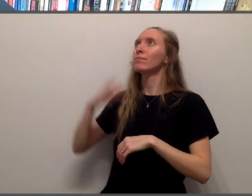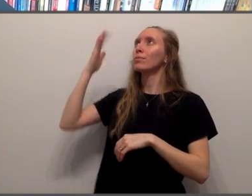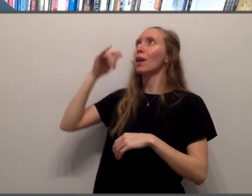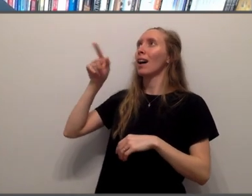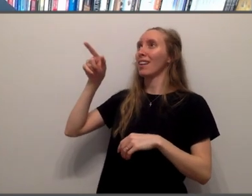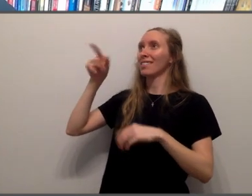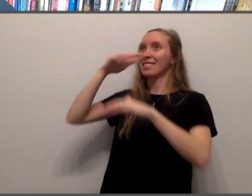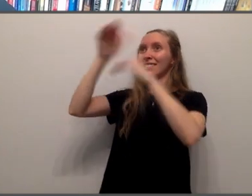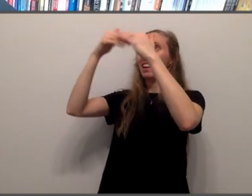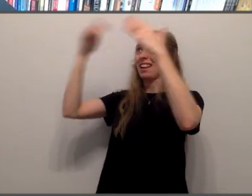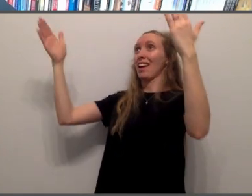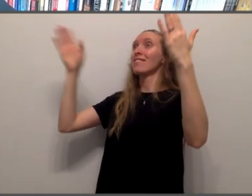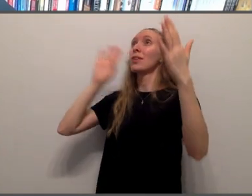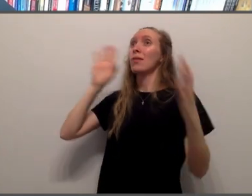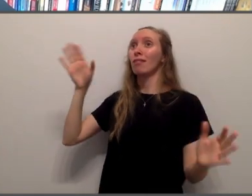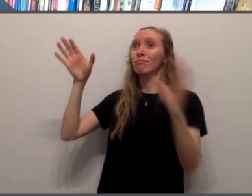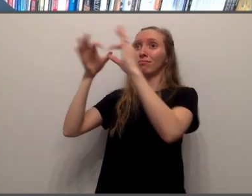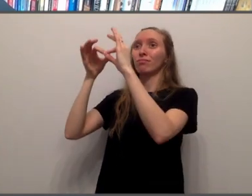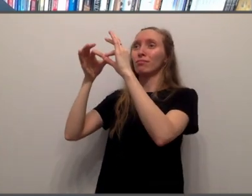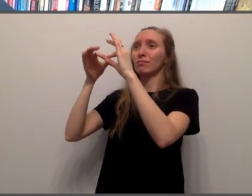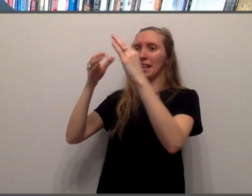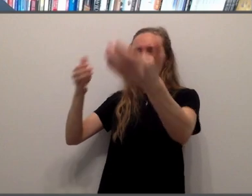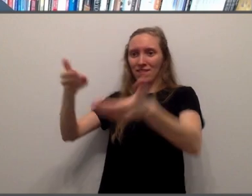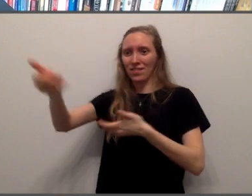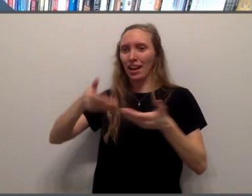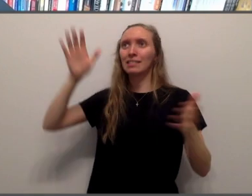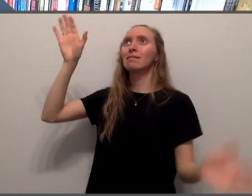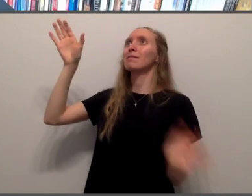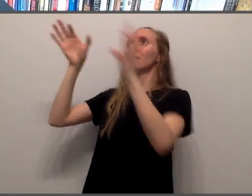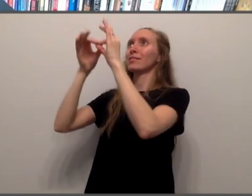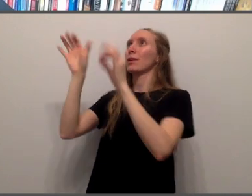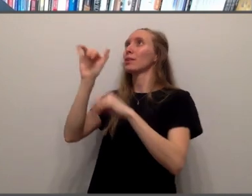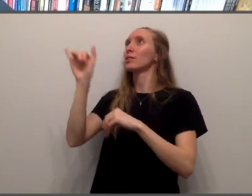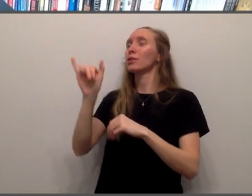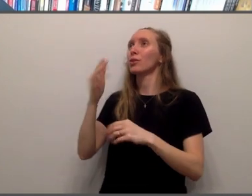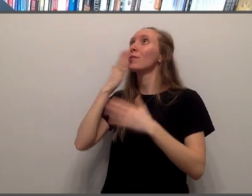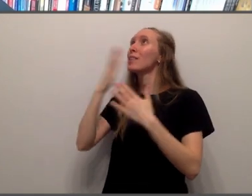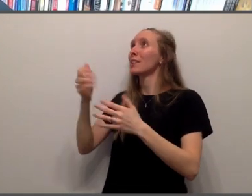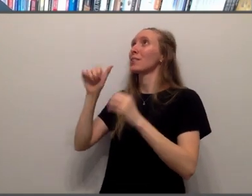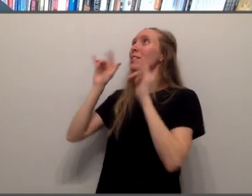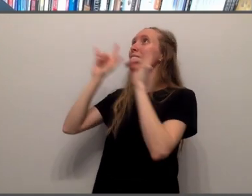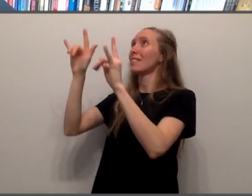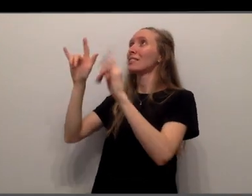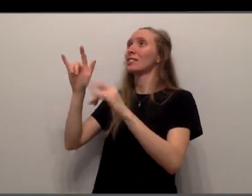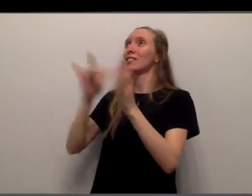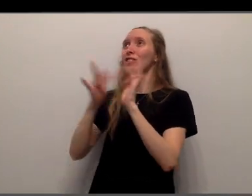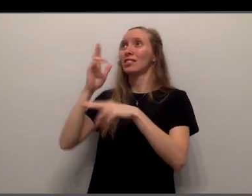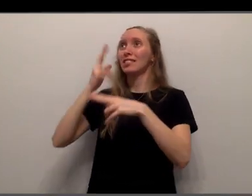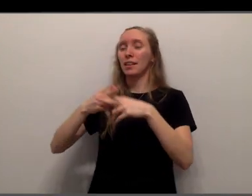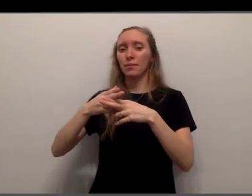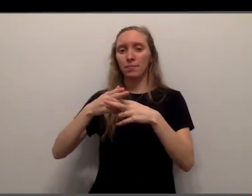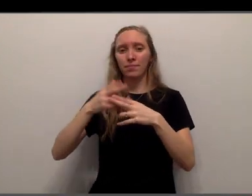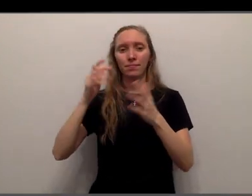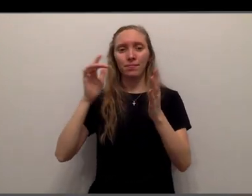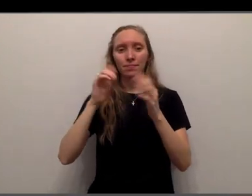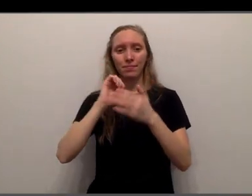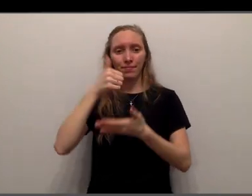we thank you and we love you. And we pray this in Jesus' name. Amen.